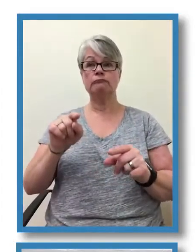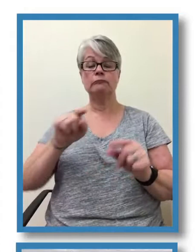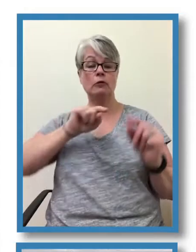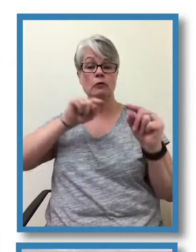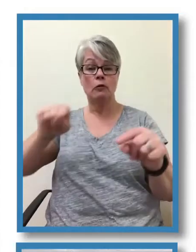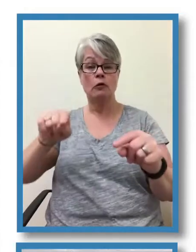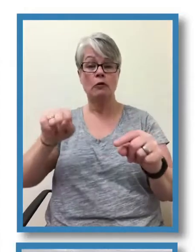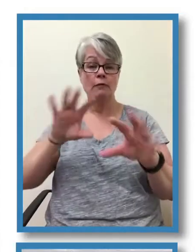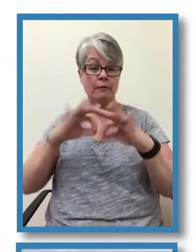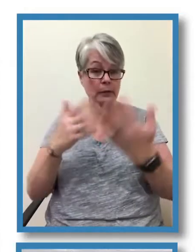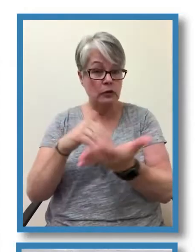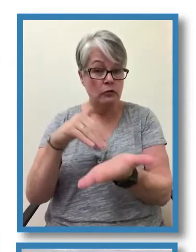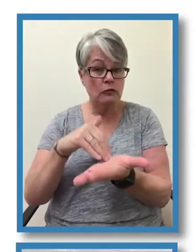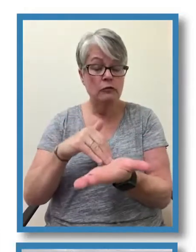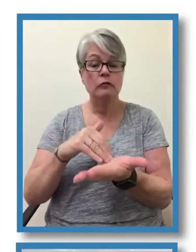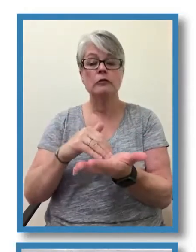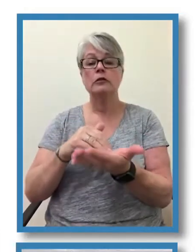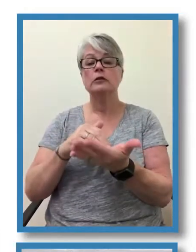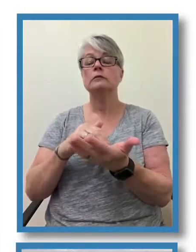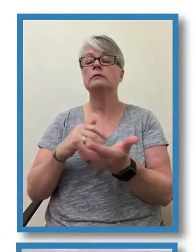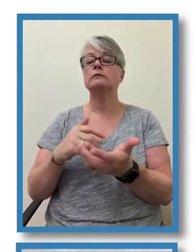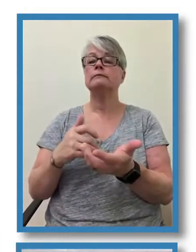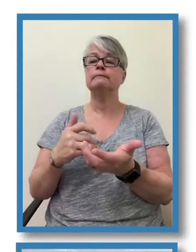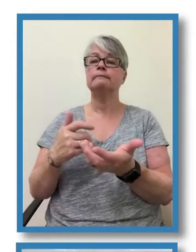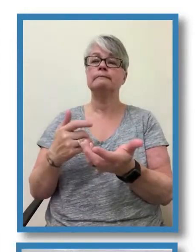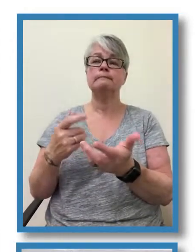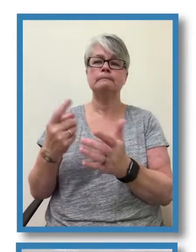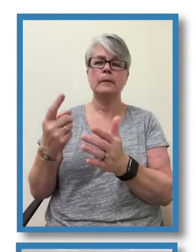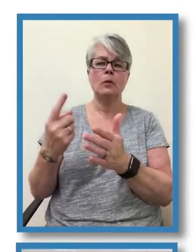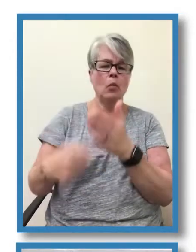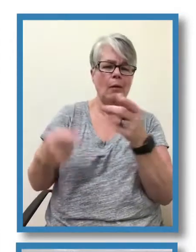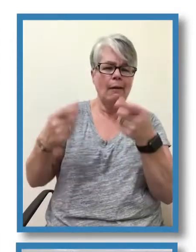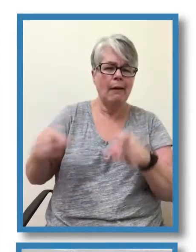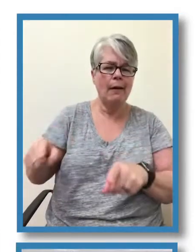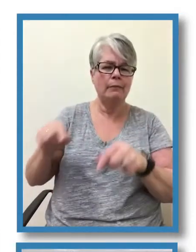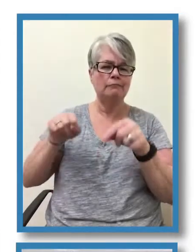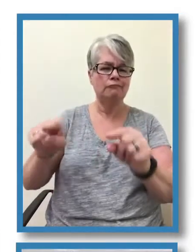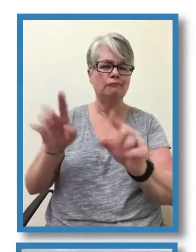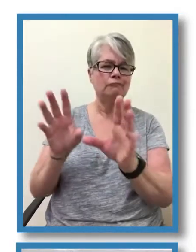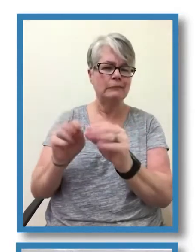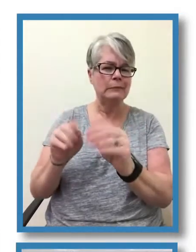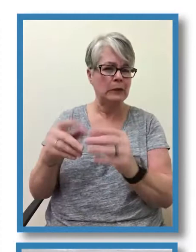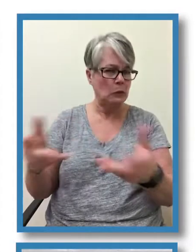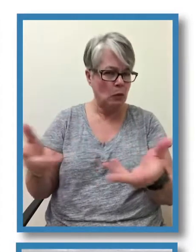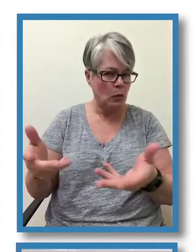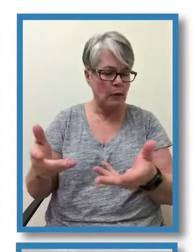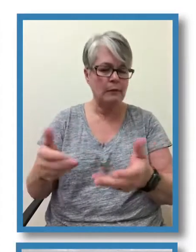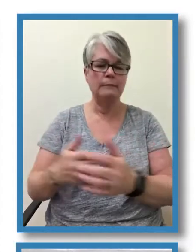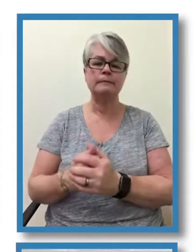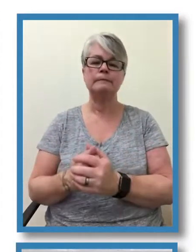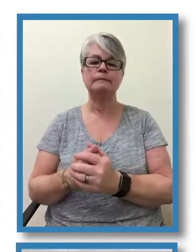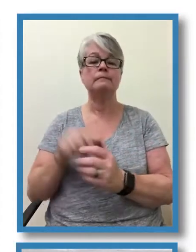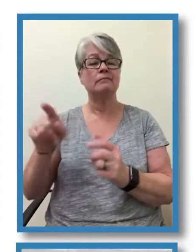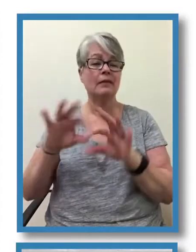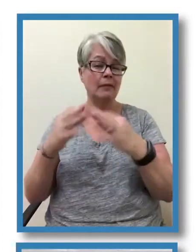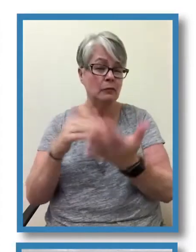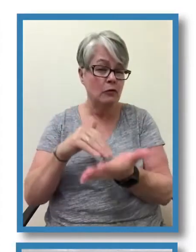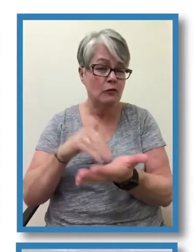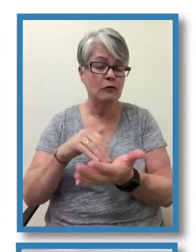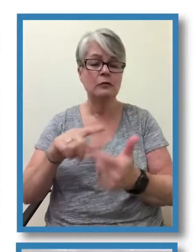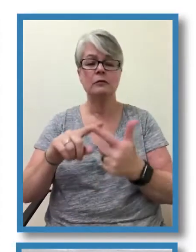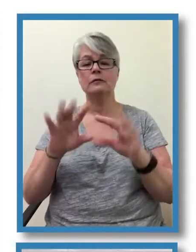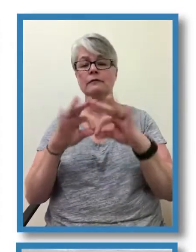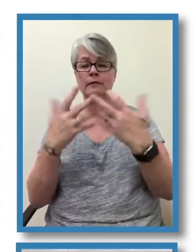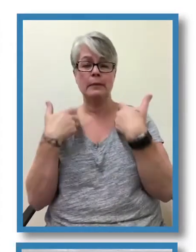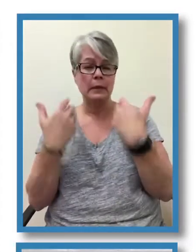the other practitioners, nurse practitioners that you might see in primary care. Want to learn a bit about the